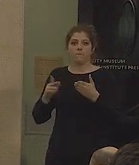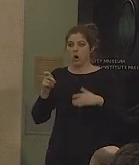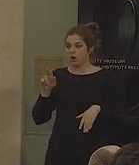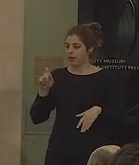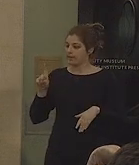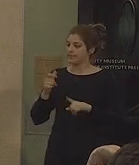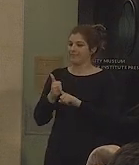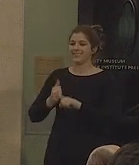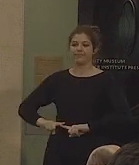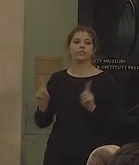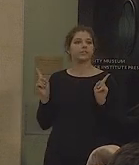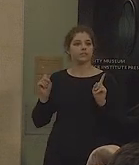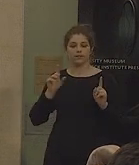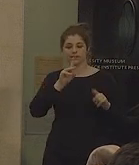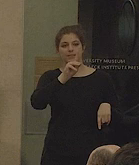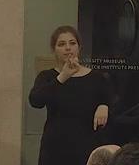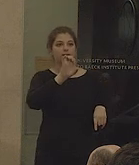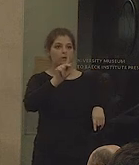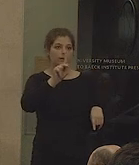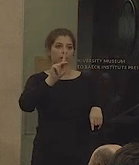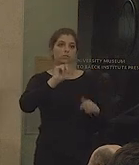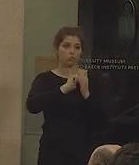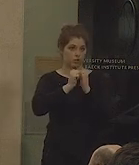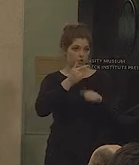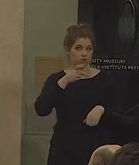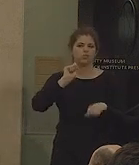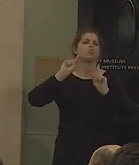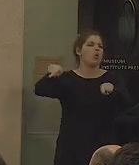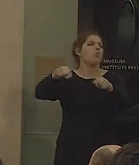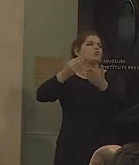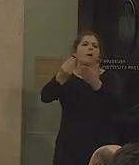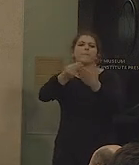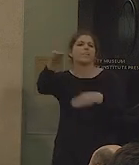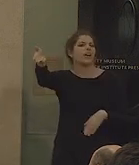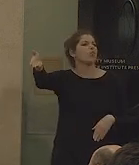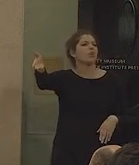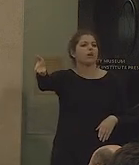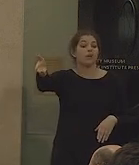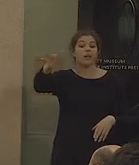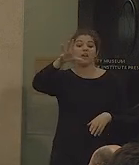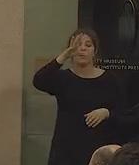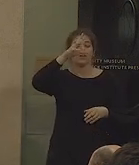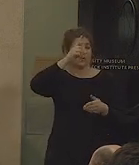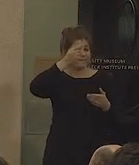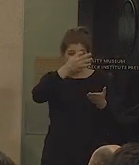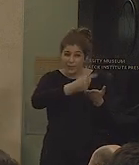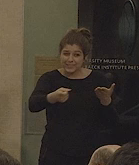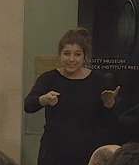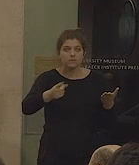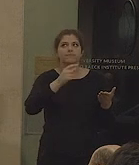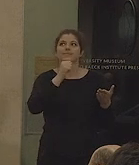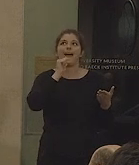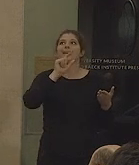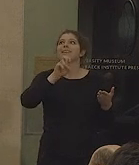different. Dick's Sporting Goods, and you all need to go shop at Dick's Sporting Goods. Within weeks, not